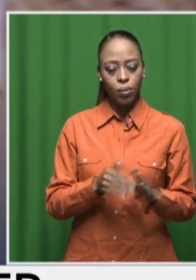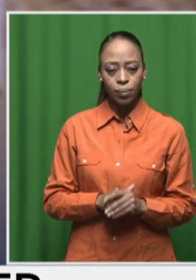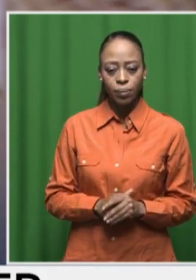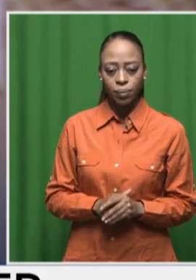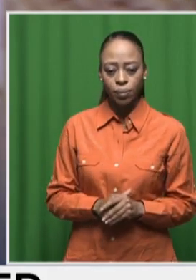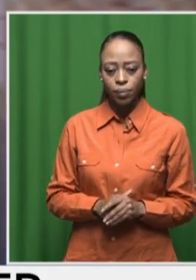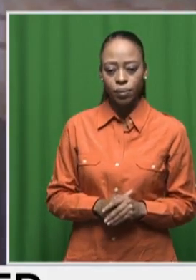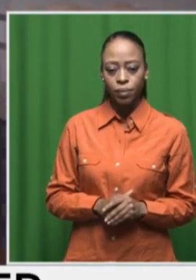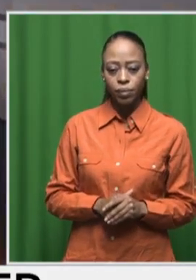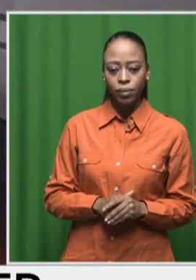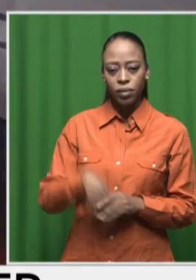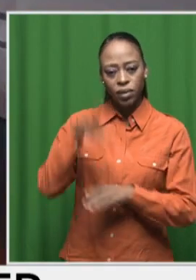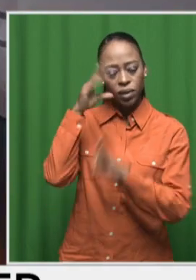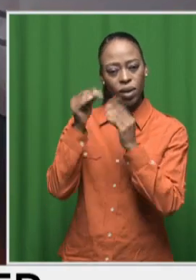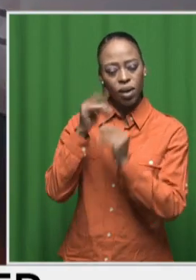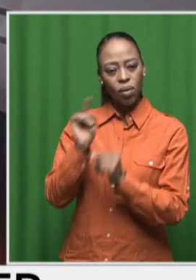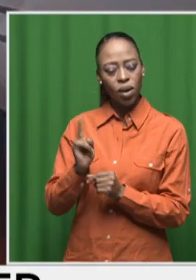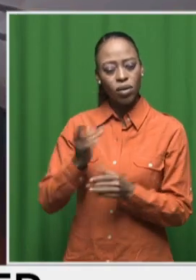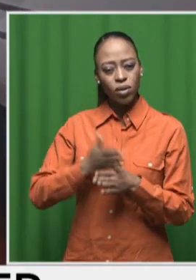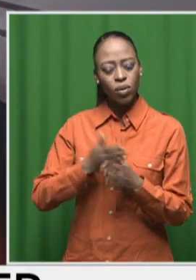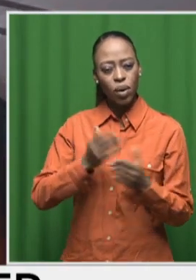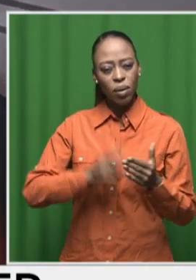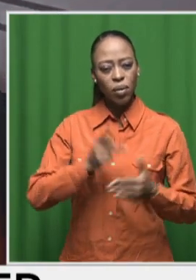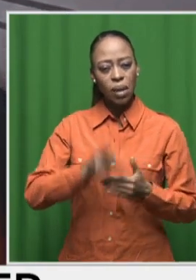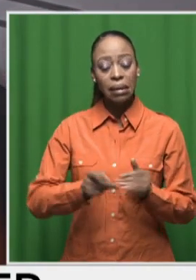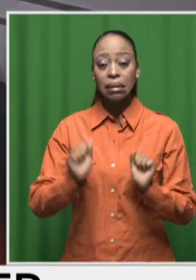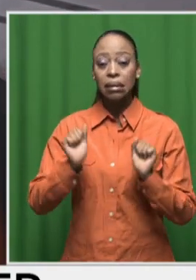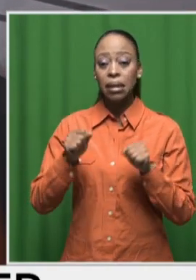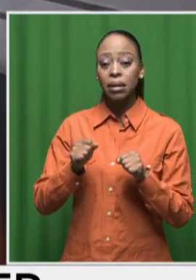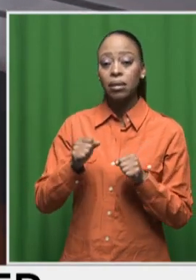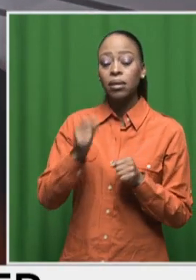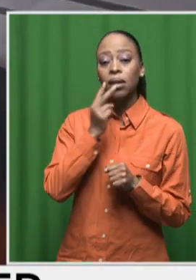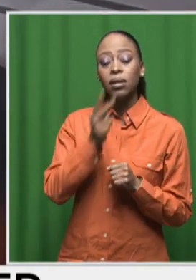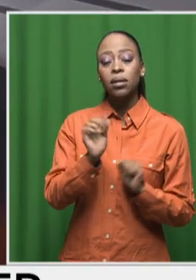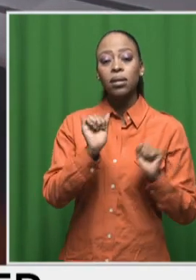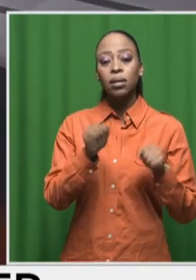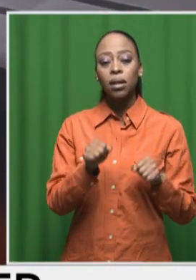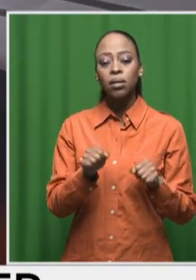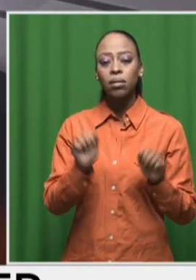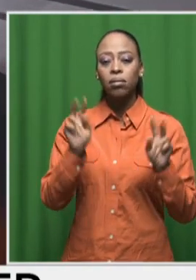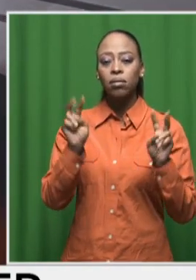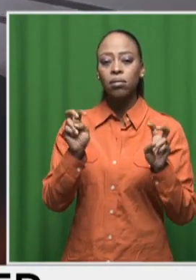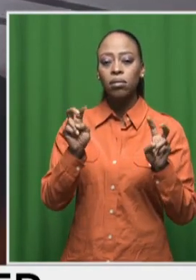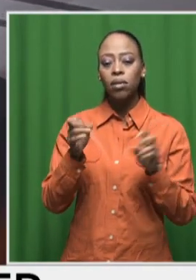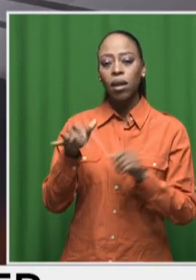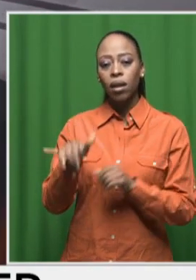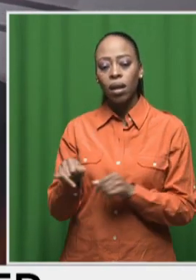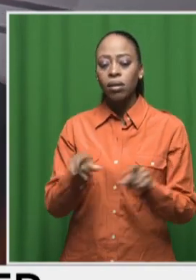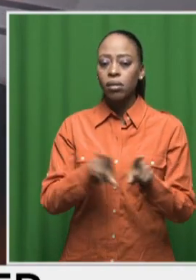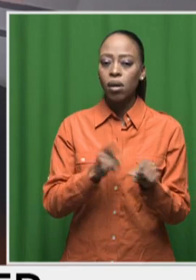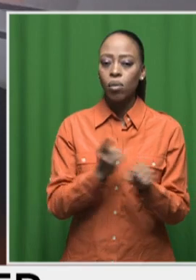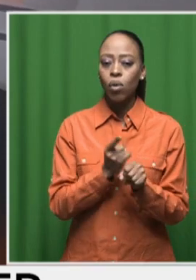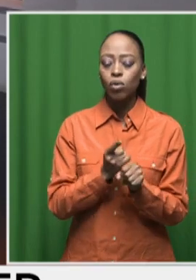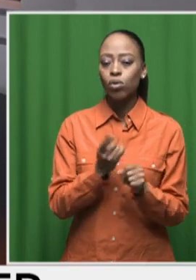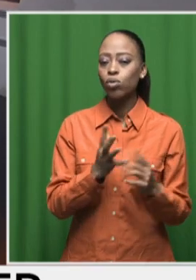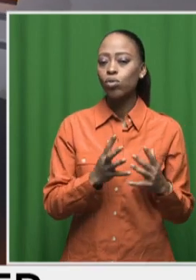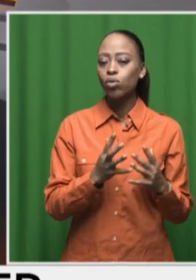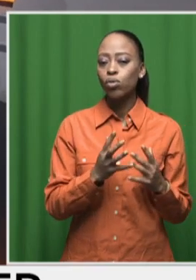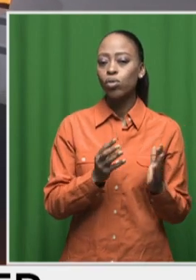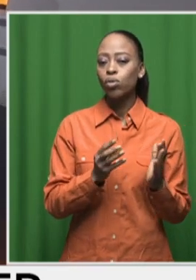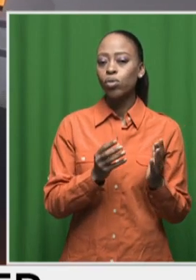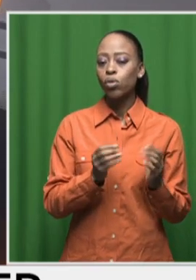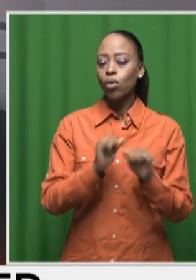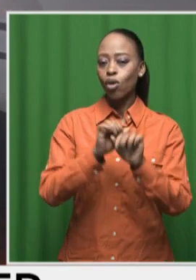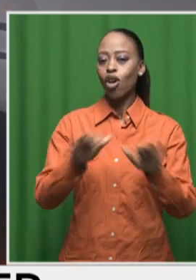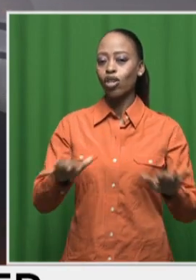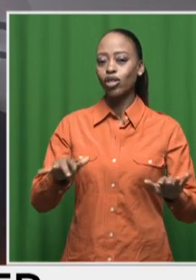And what lessons have come with working on this project? Because I imagine, it's one thing to conceptualize it and then to have it, put it out there as well. Yeah.